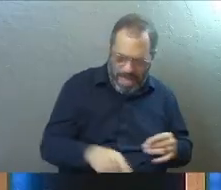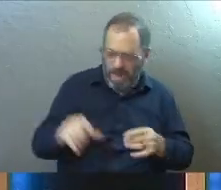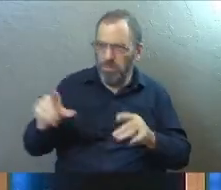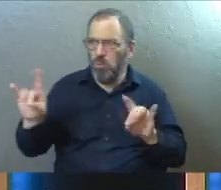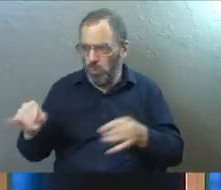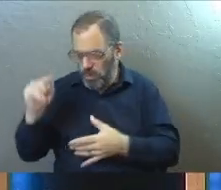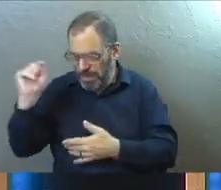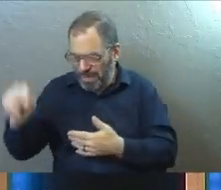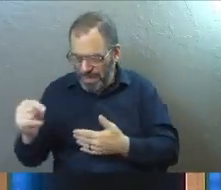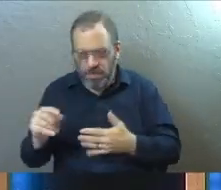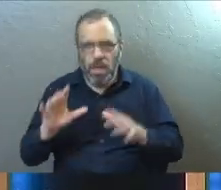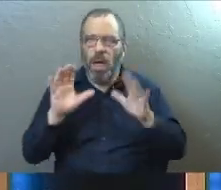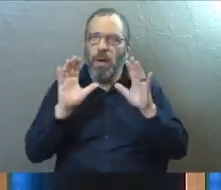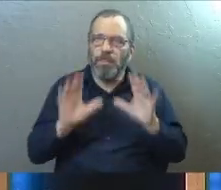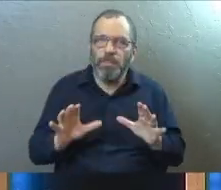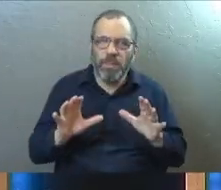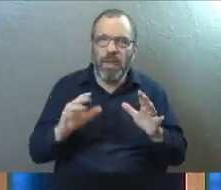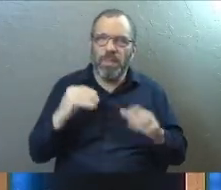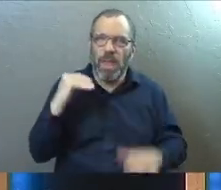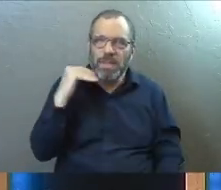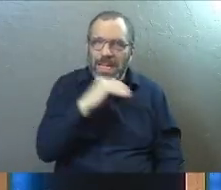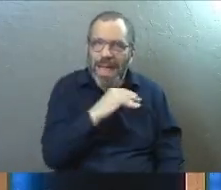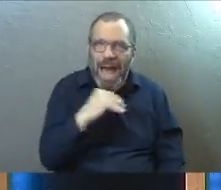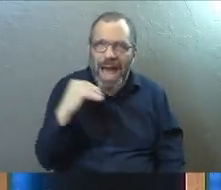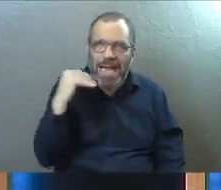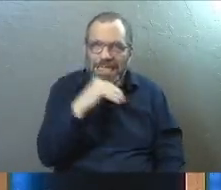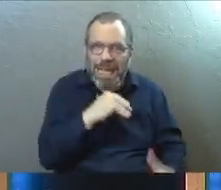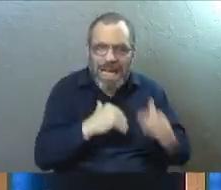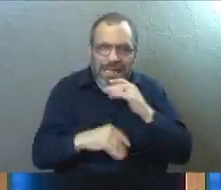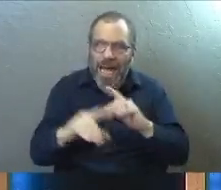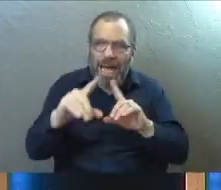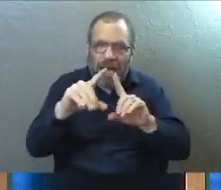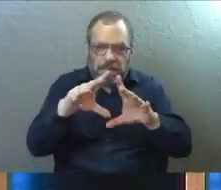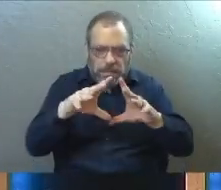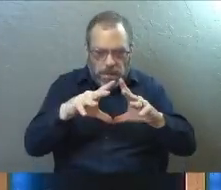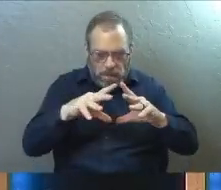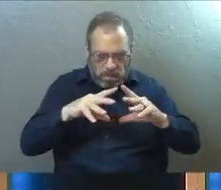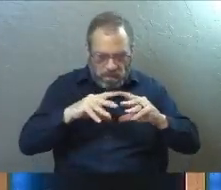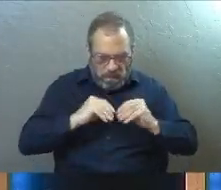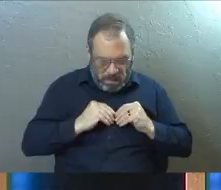this already, is because, again, there's some lies that we've allowed to kind of seep into our daily